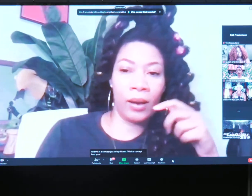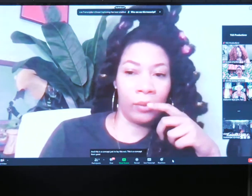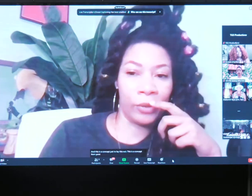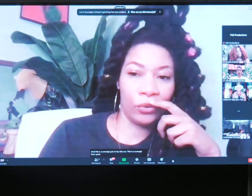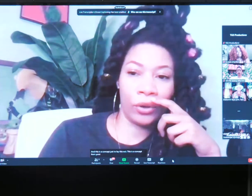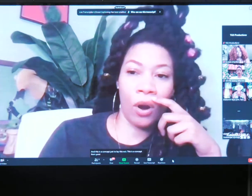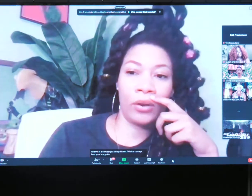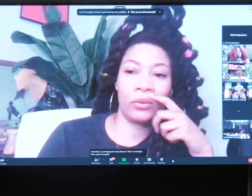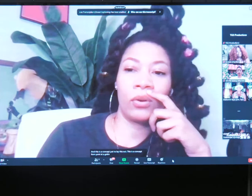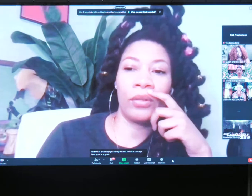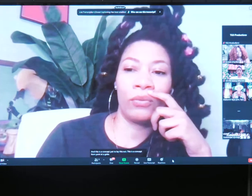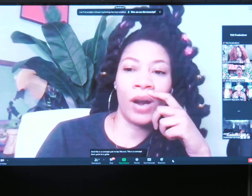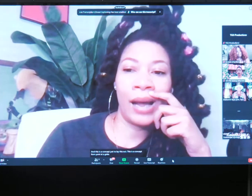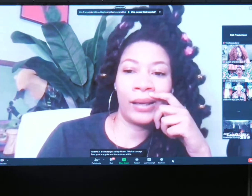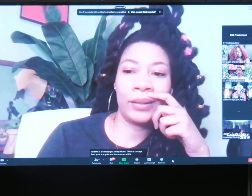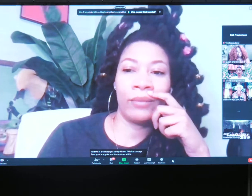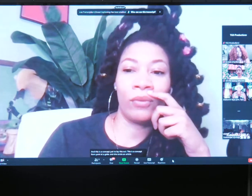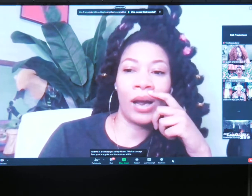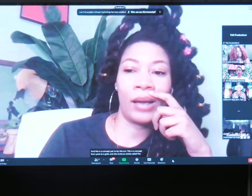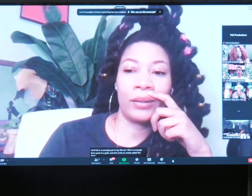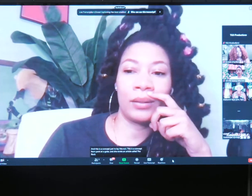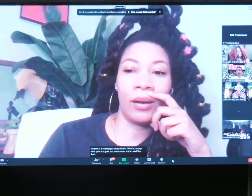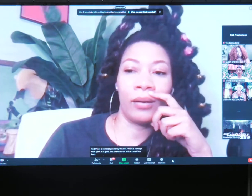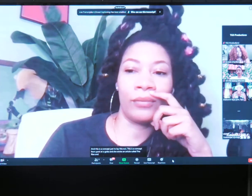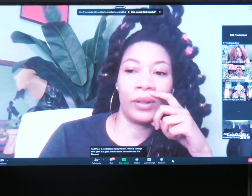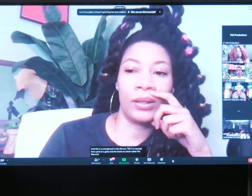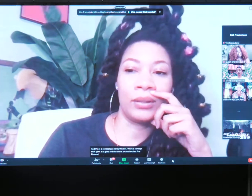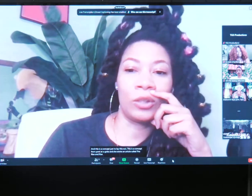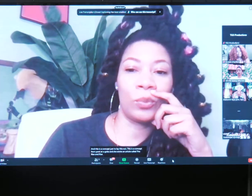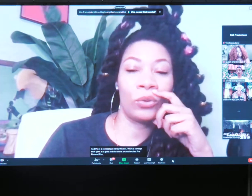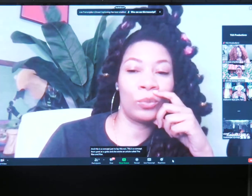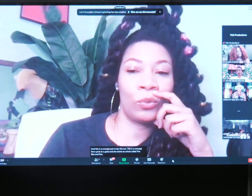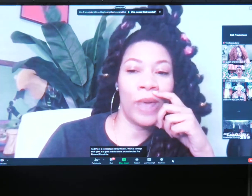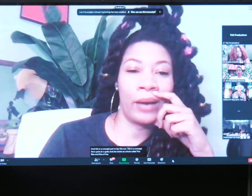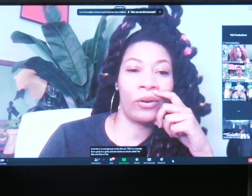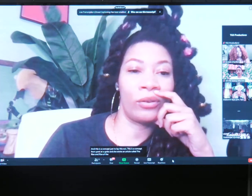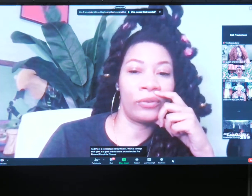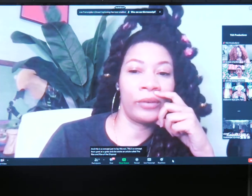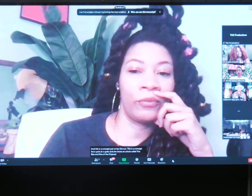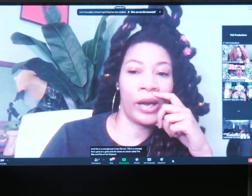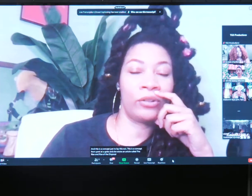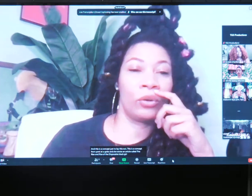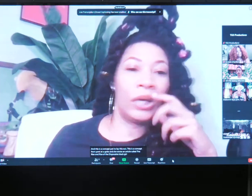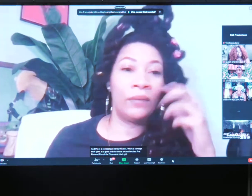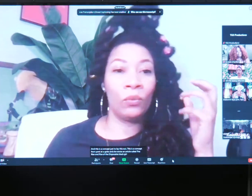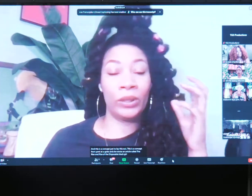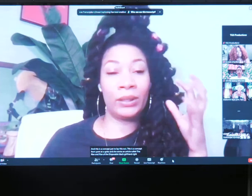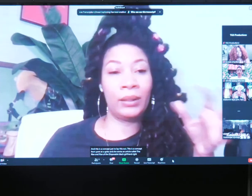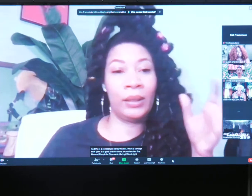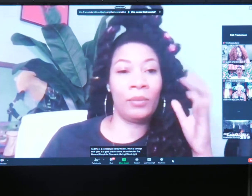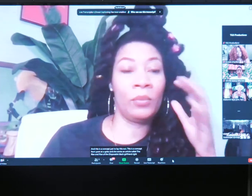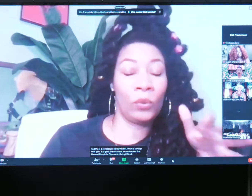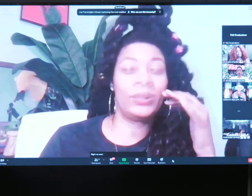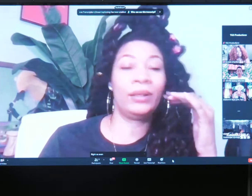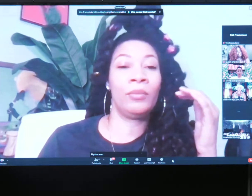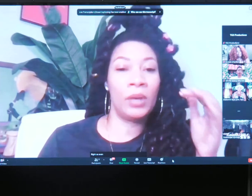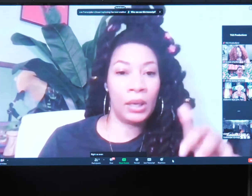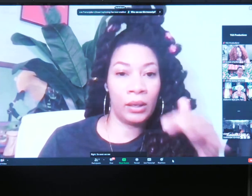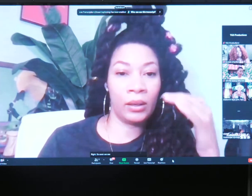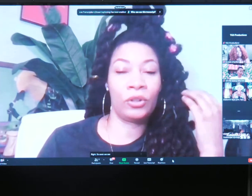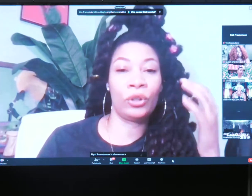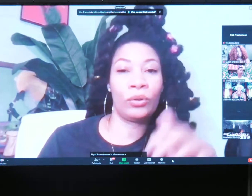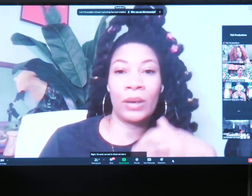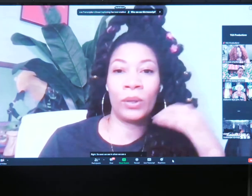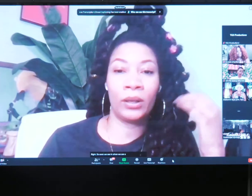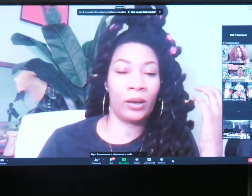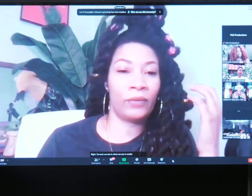Adegoke, and she wrote an article called The Rise and Rise of the Disposable Black Girlfriend, right? So even when we see in